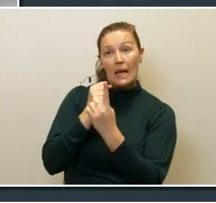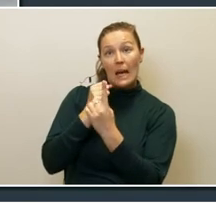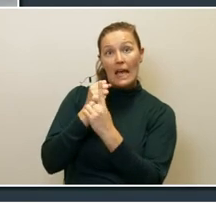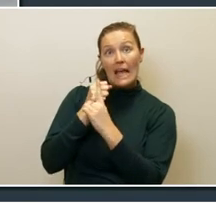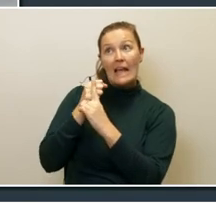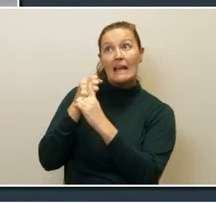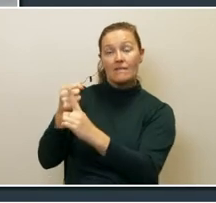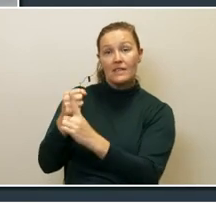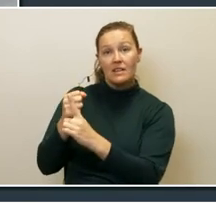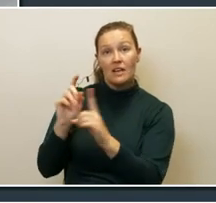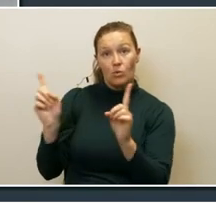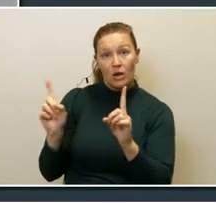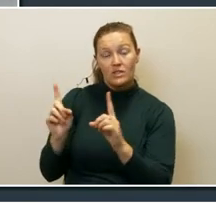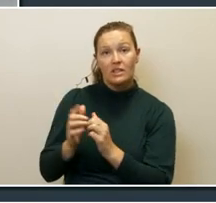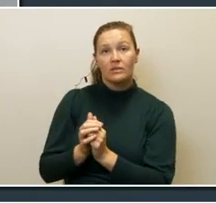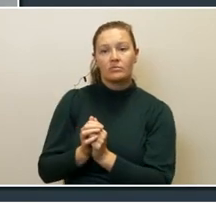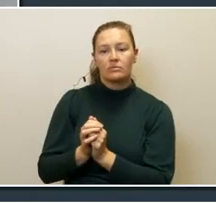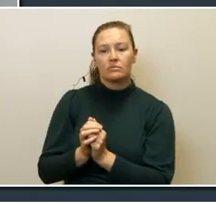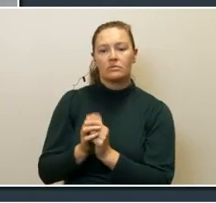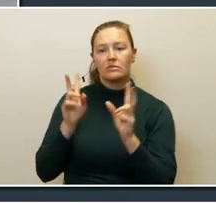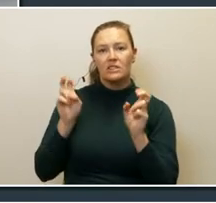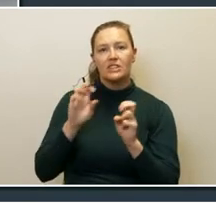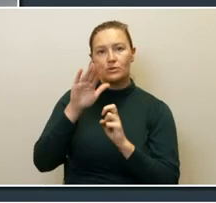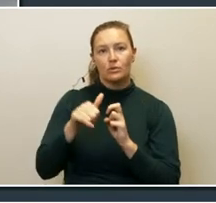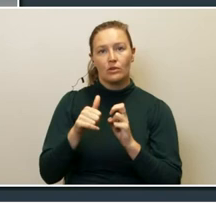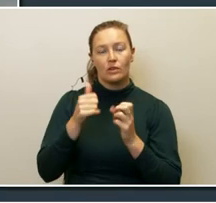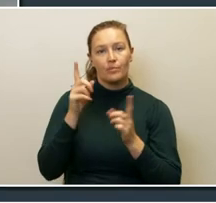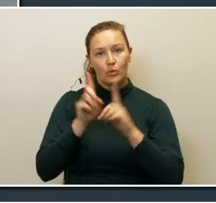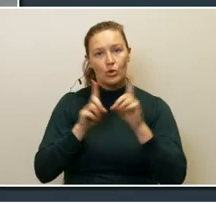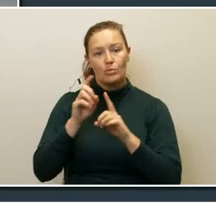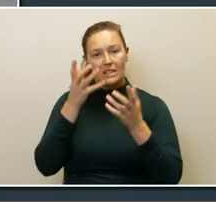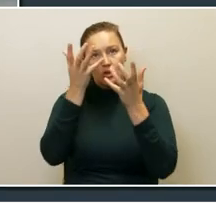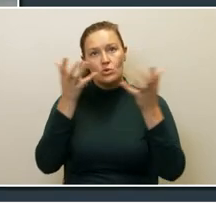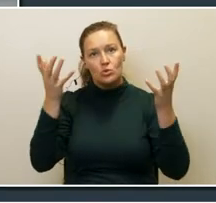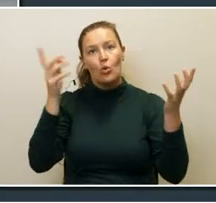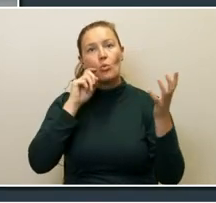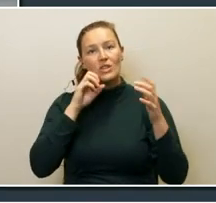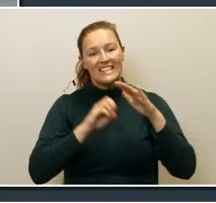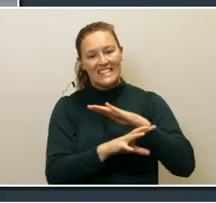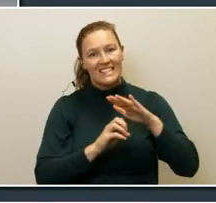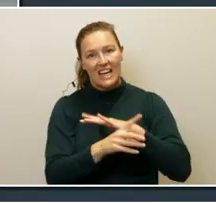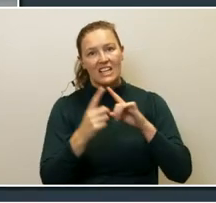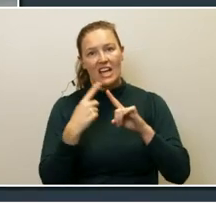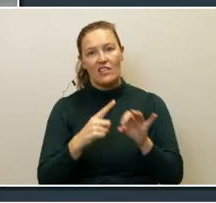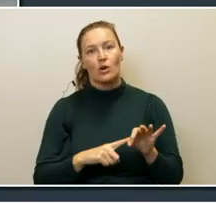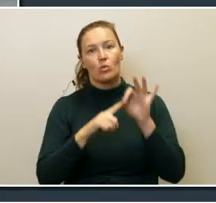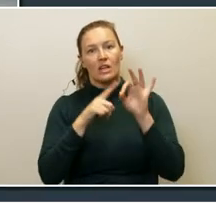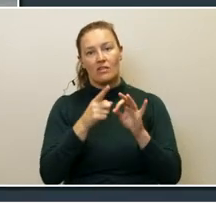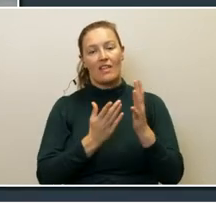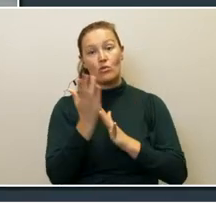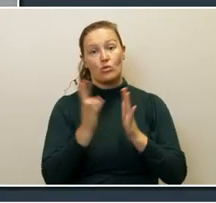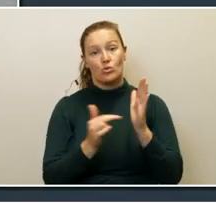you emphasize to them the issues of urban stormwater discharges and the quality of those discharges throughout New Zealand,